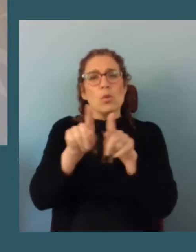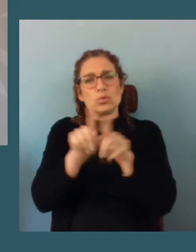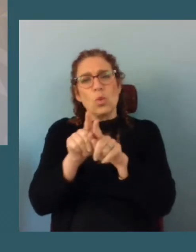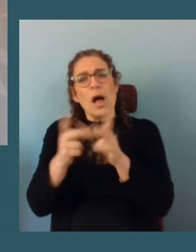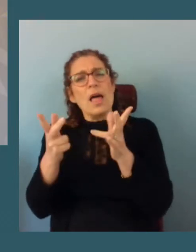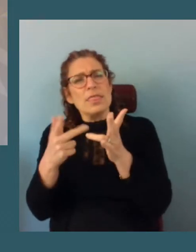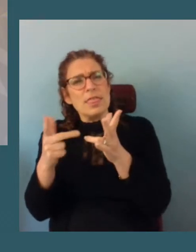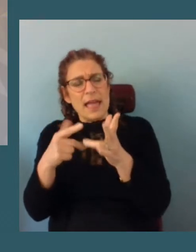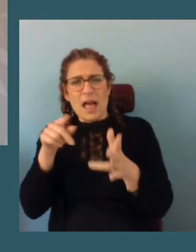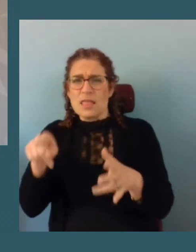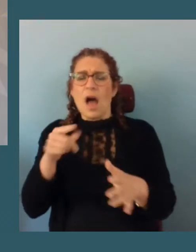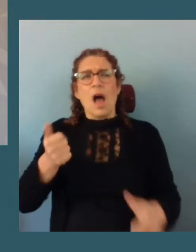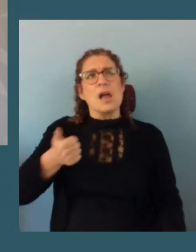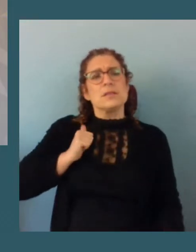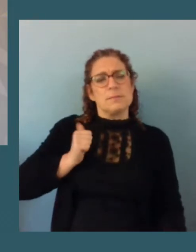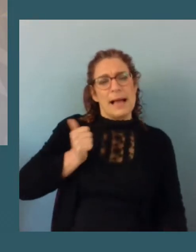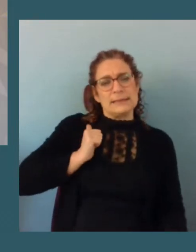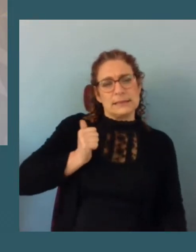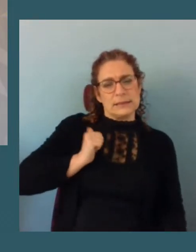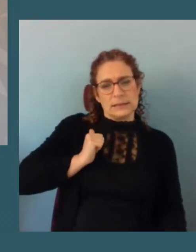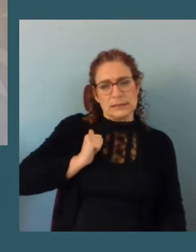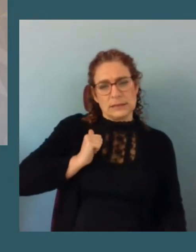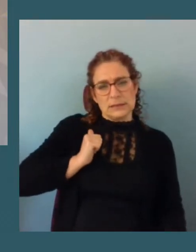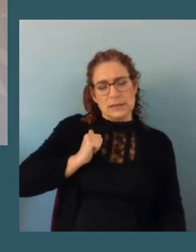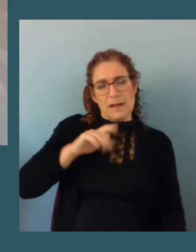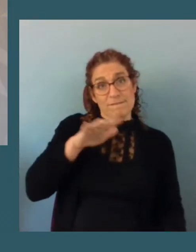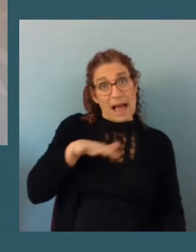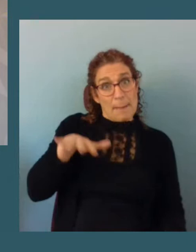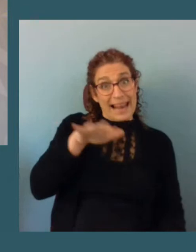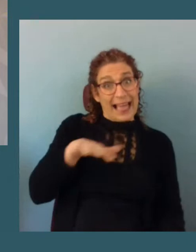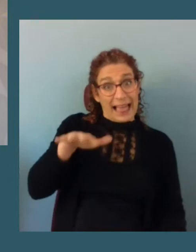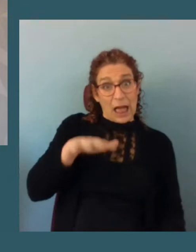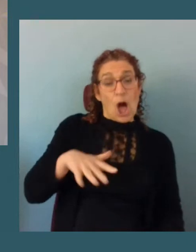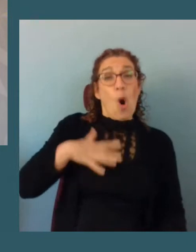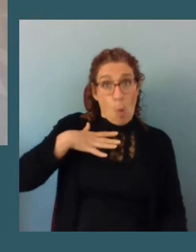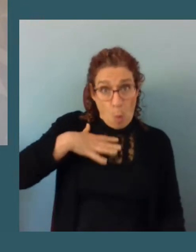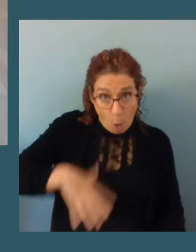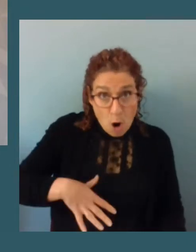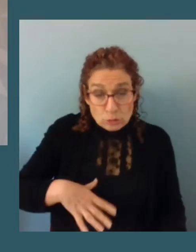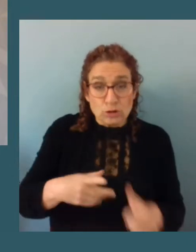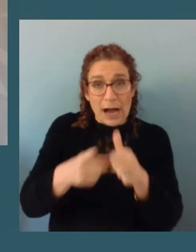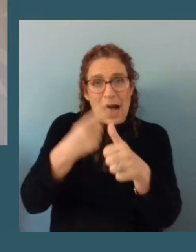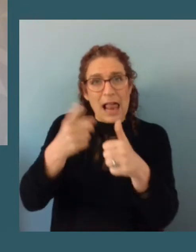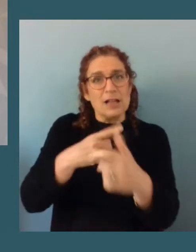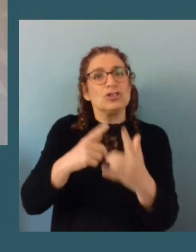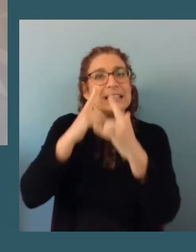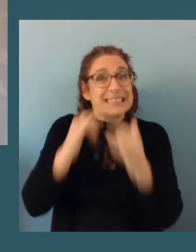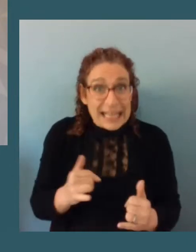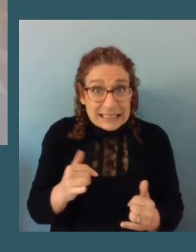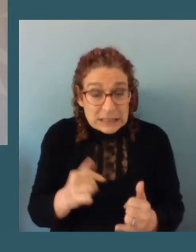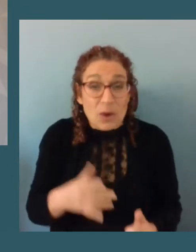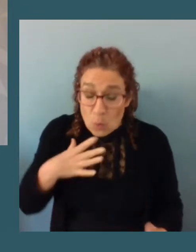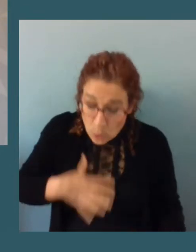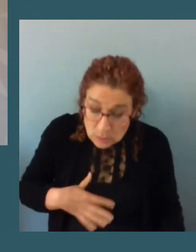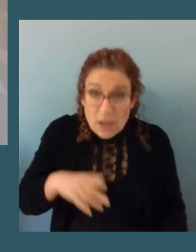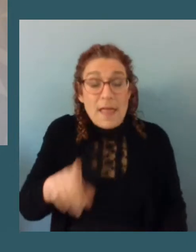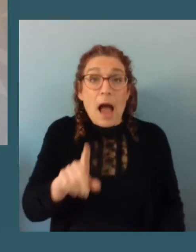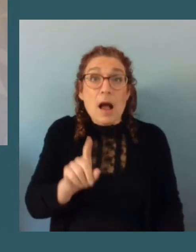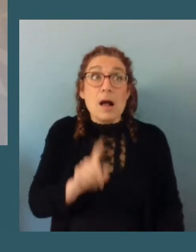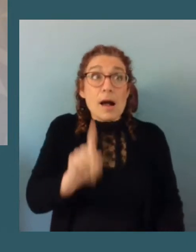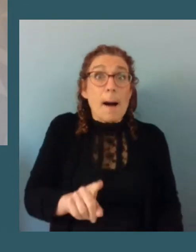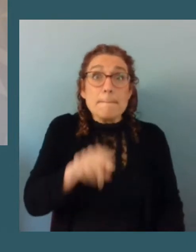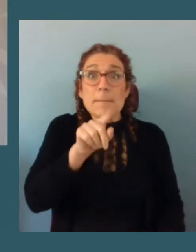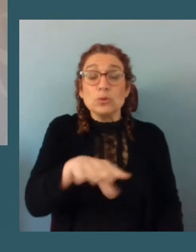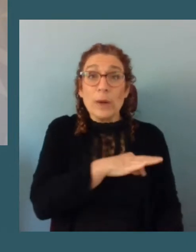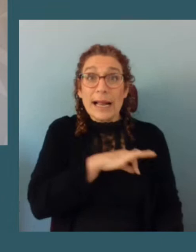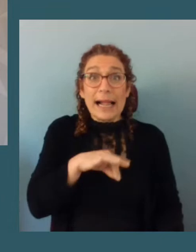an expectation from families that they want to have allergy tests. They've come to the allergy clinic to have an allergy test. So often in